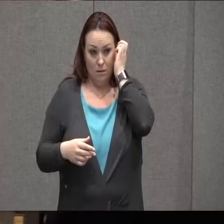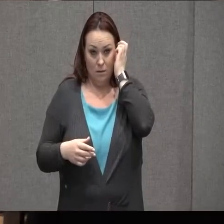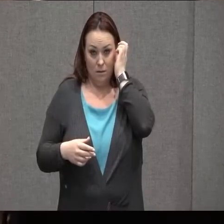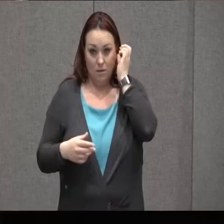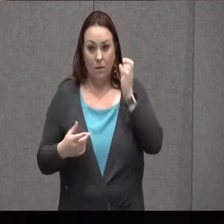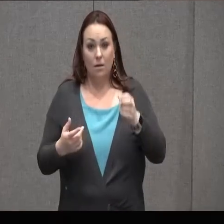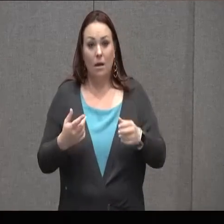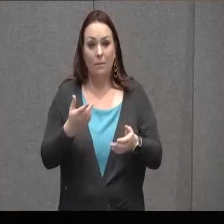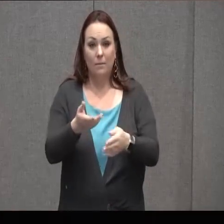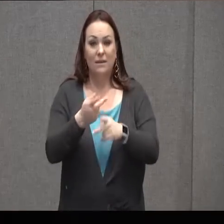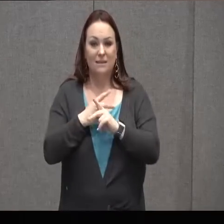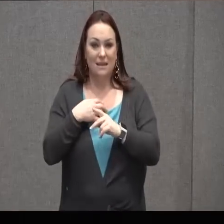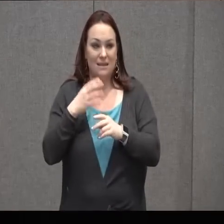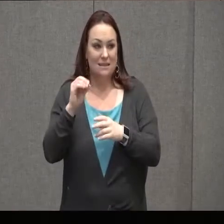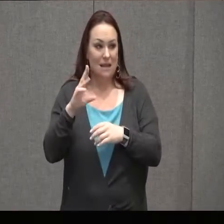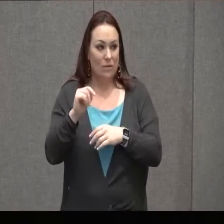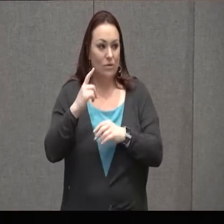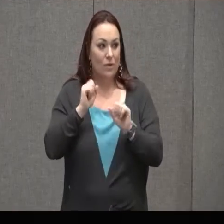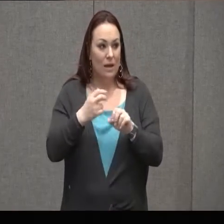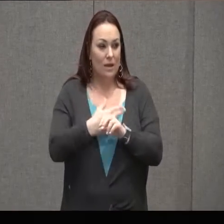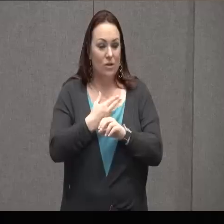so we can use.